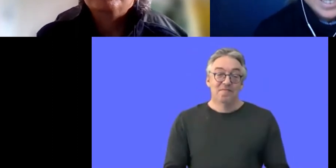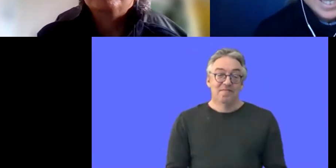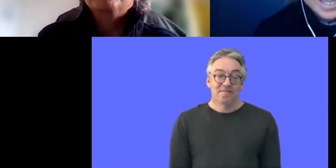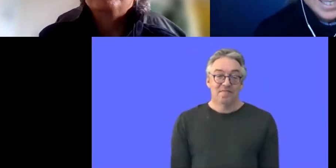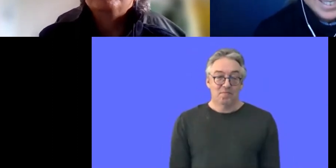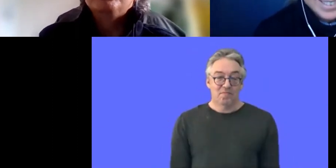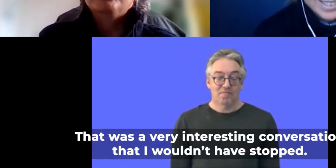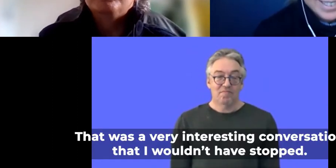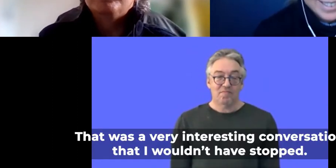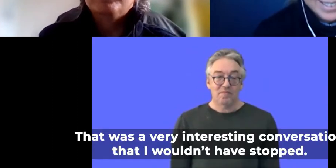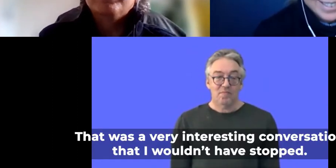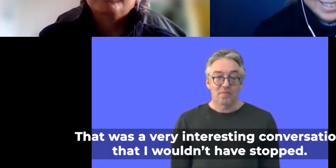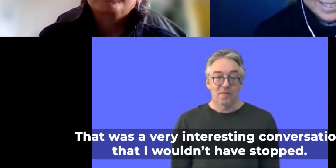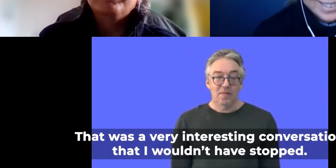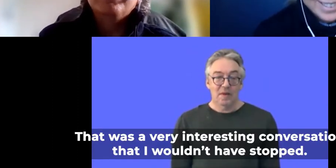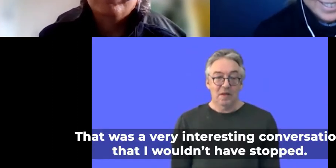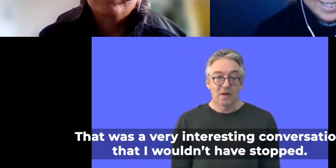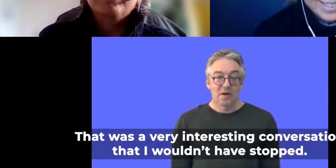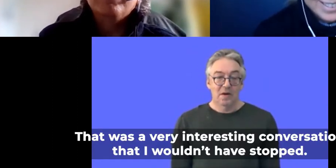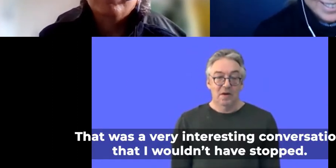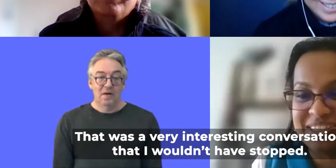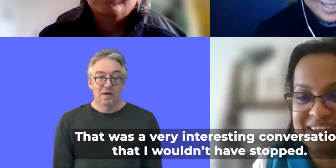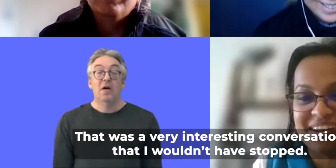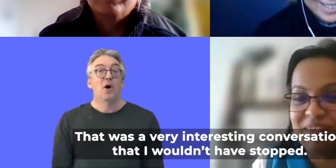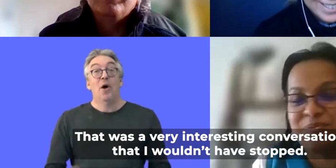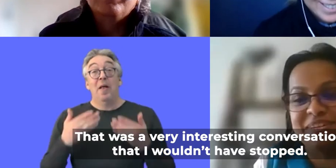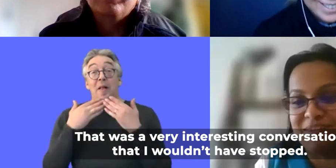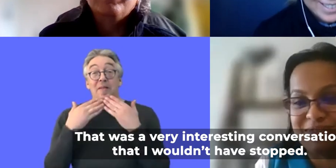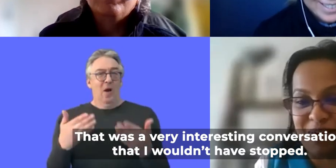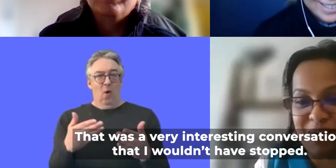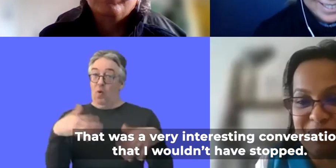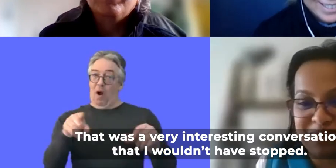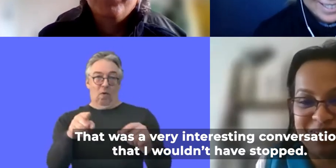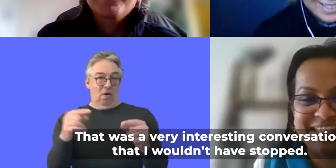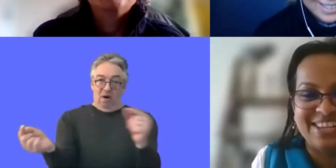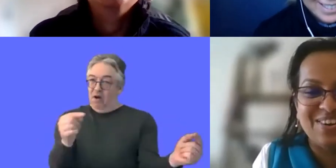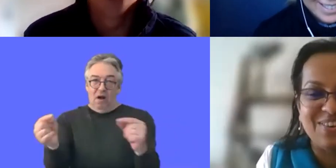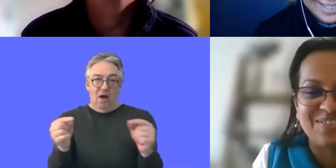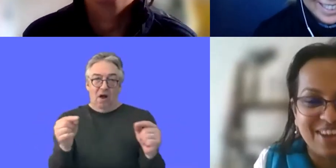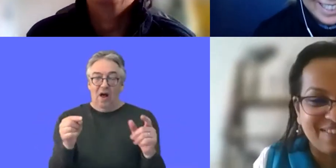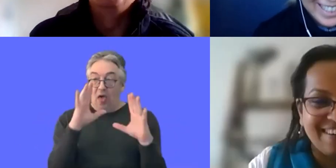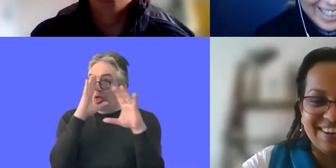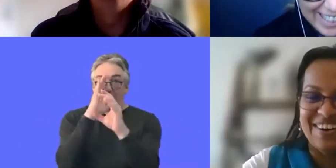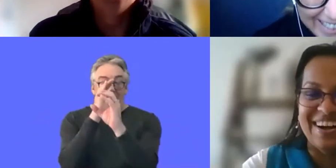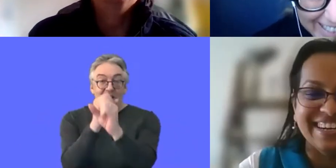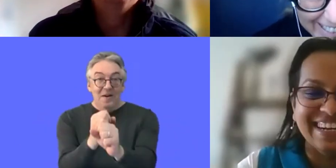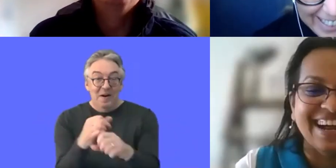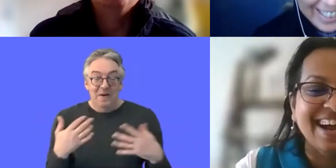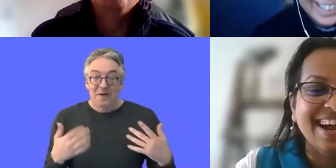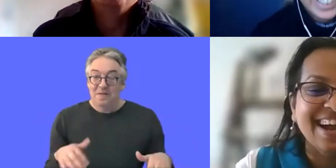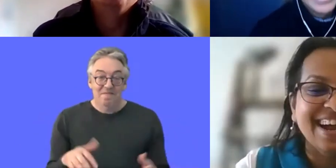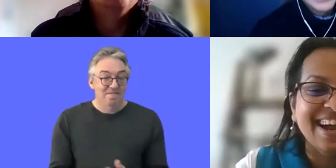Thanks, MC. That was a very interesting conversation that I wouldn't have stopped, you know, so I would have carried